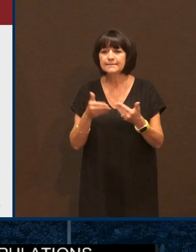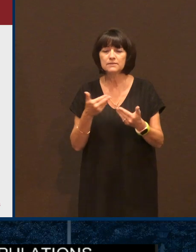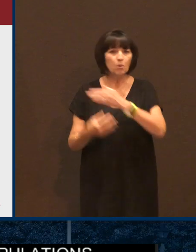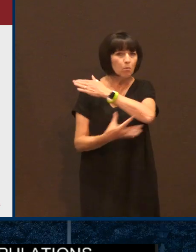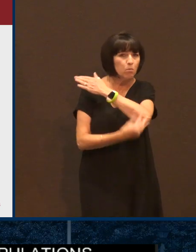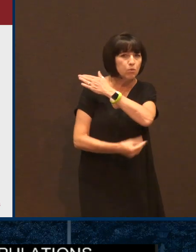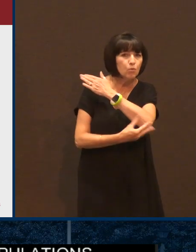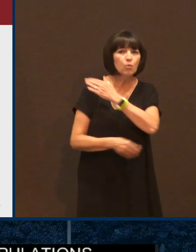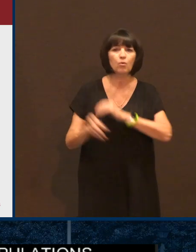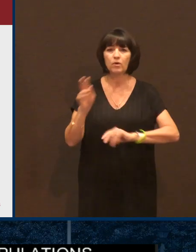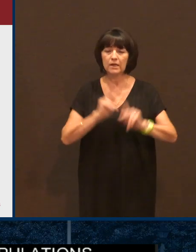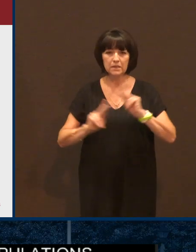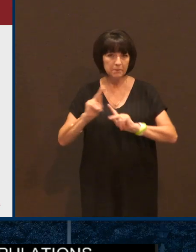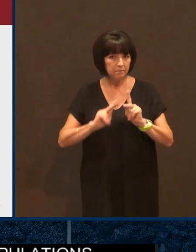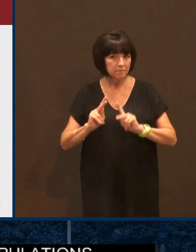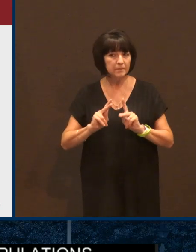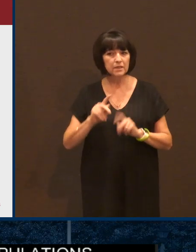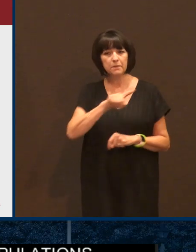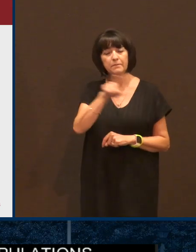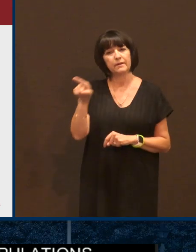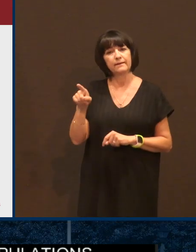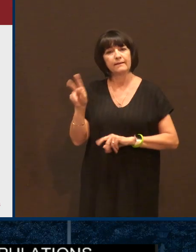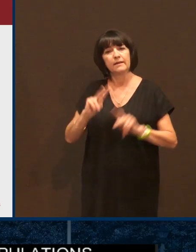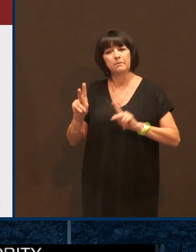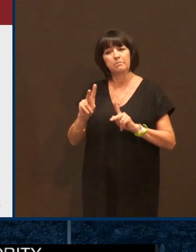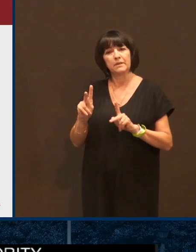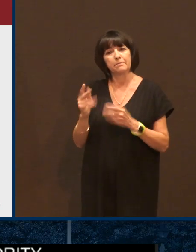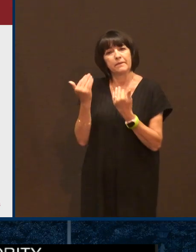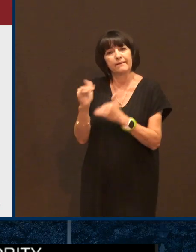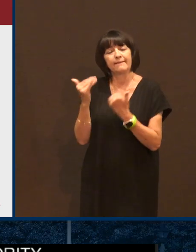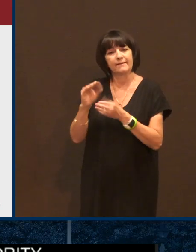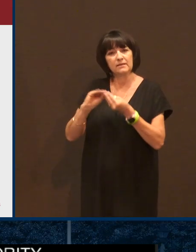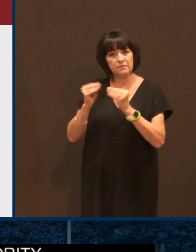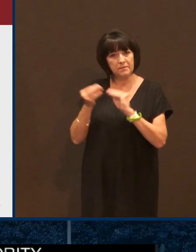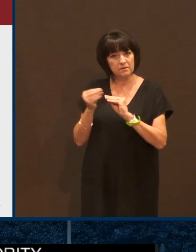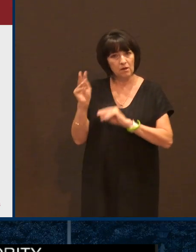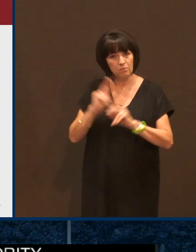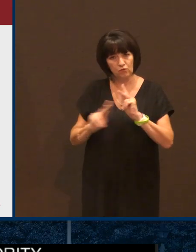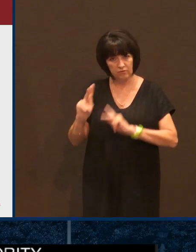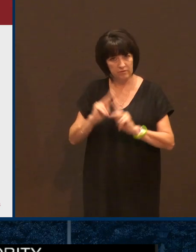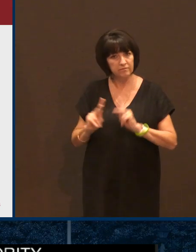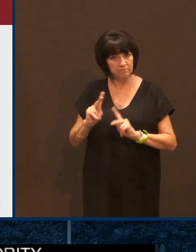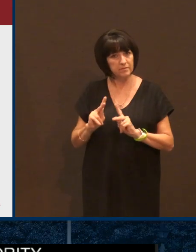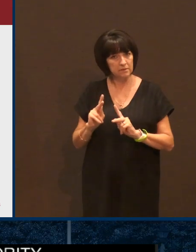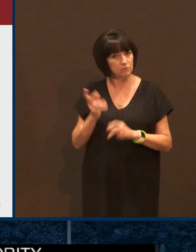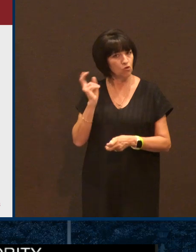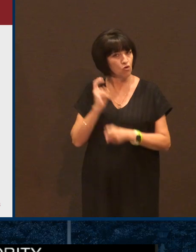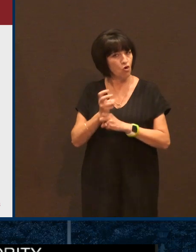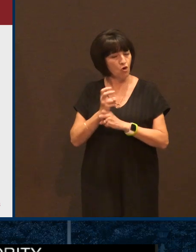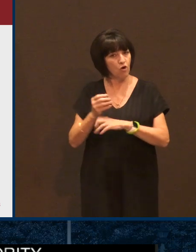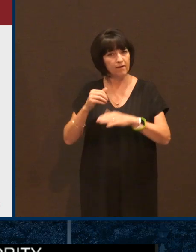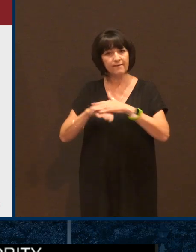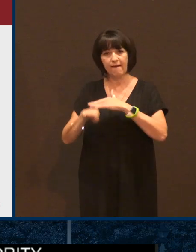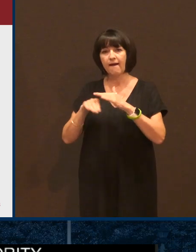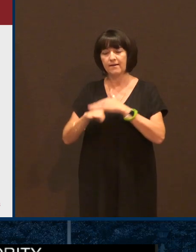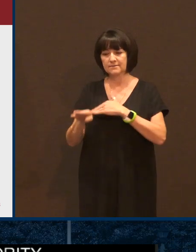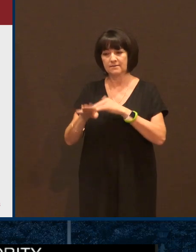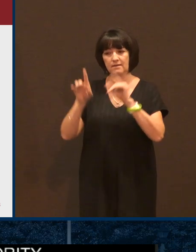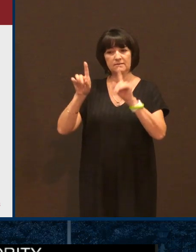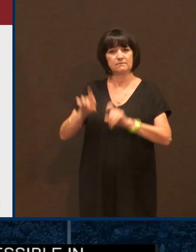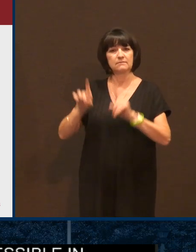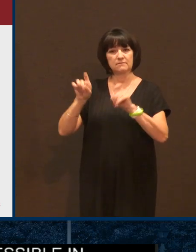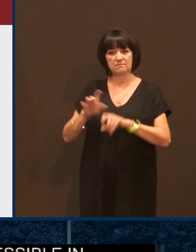It's important that testing be very accessible in our communities across our state. And we also have been